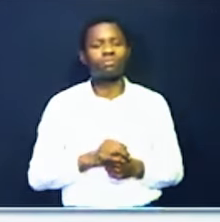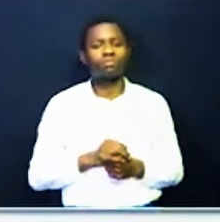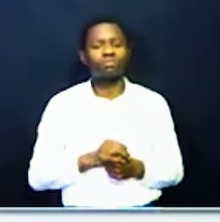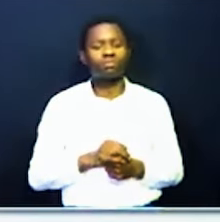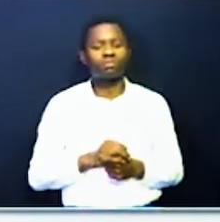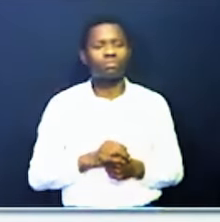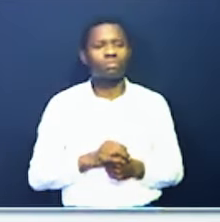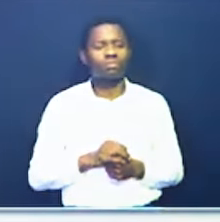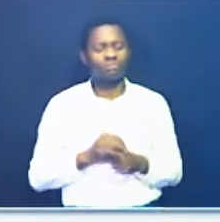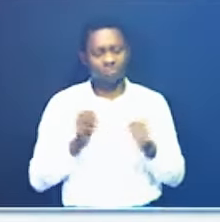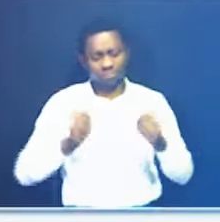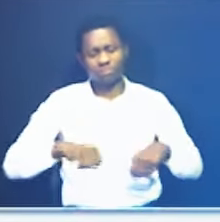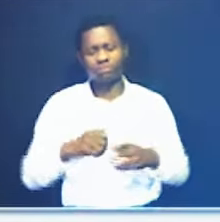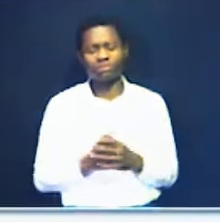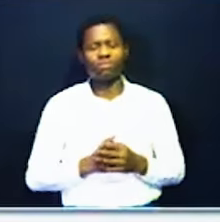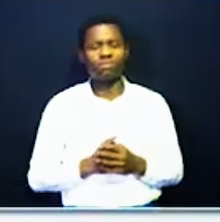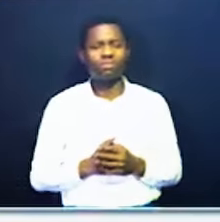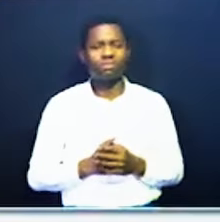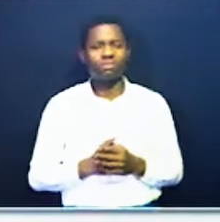Begone